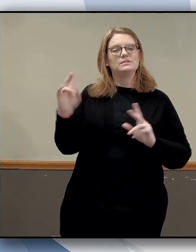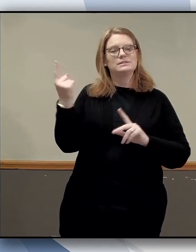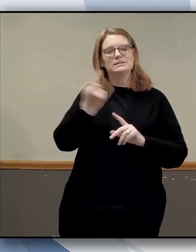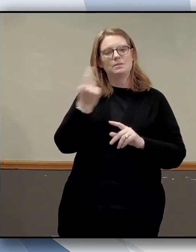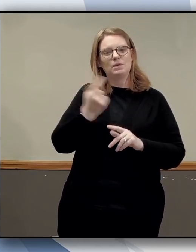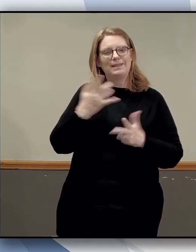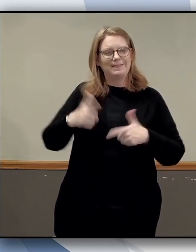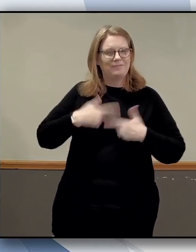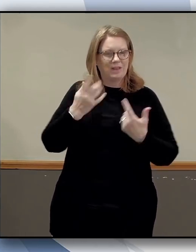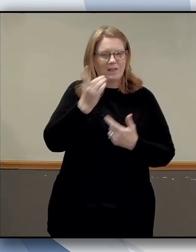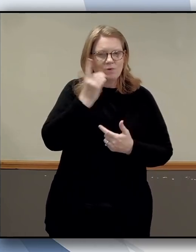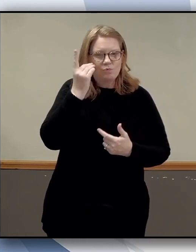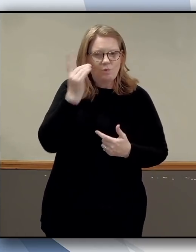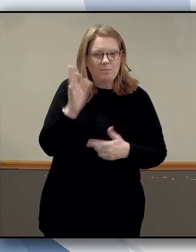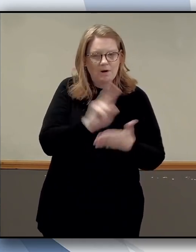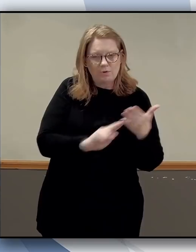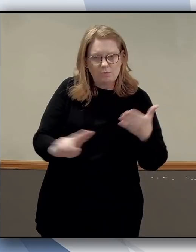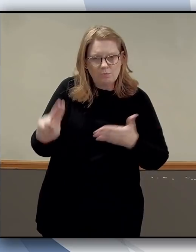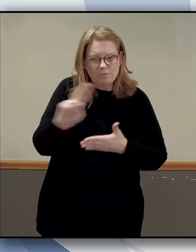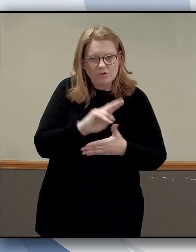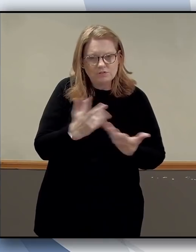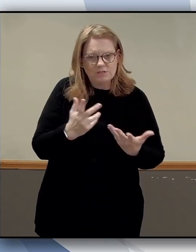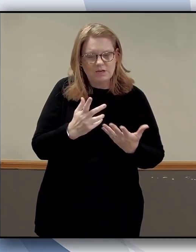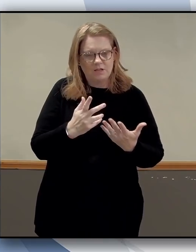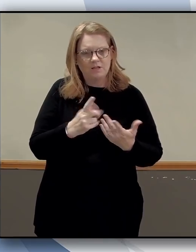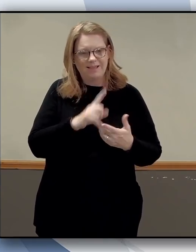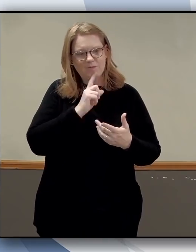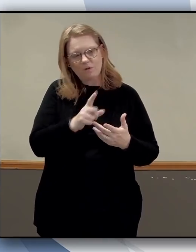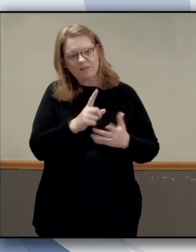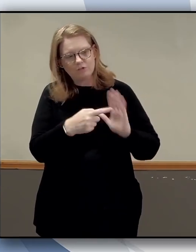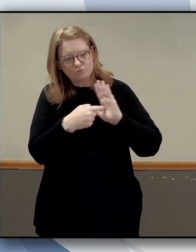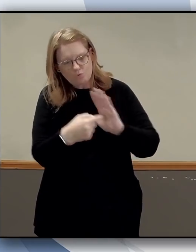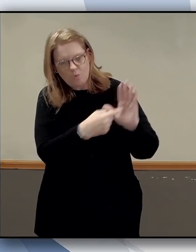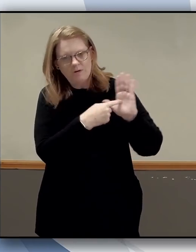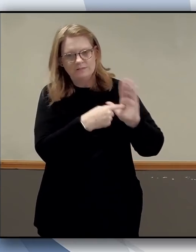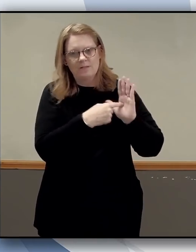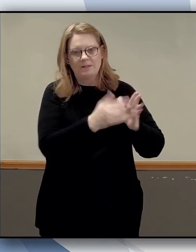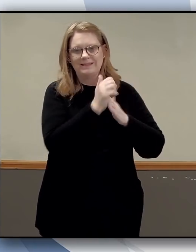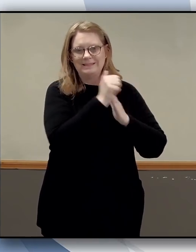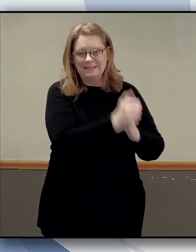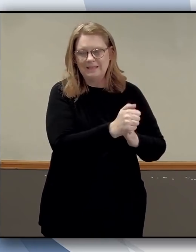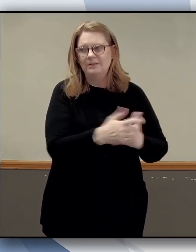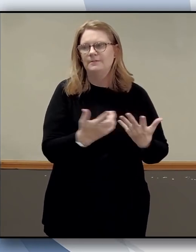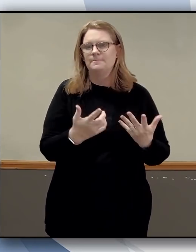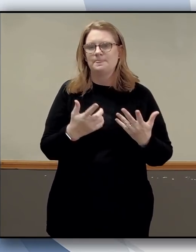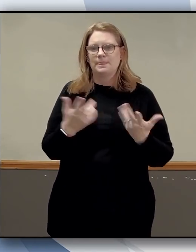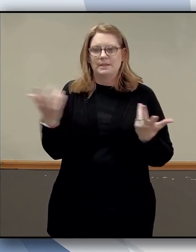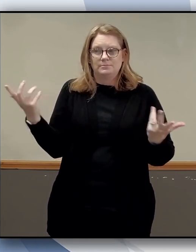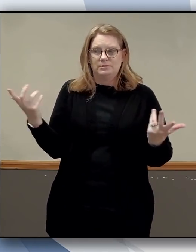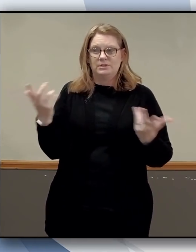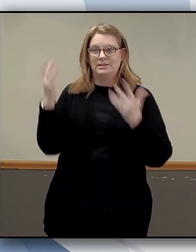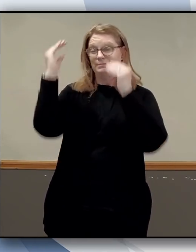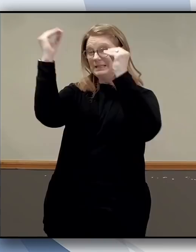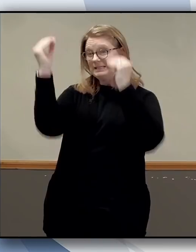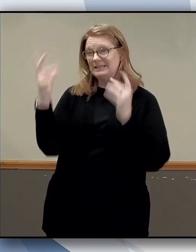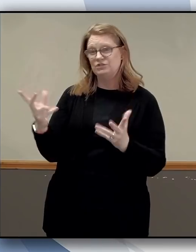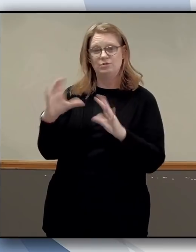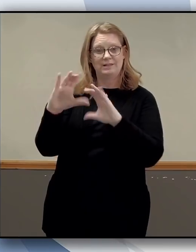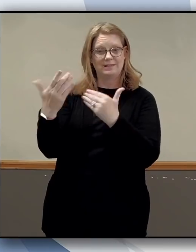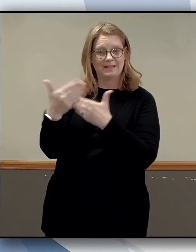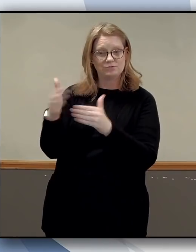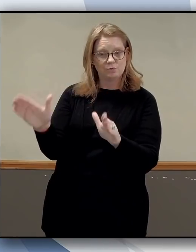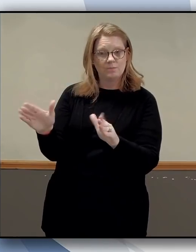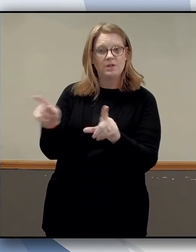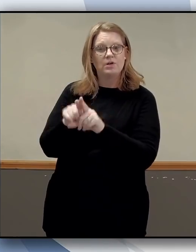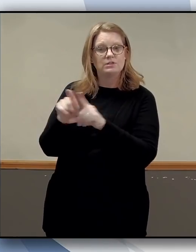in a dorm on a university and be a leader. You can be a teacher in a classroom and be a leader.